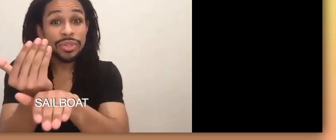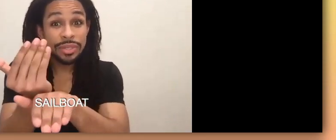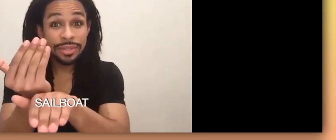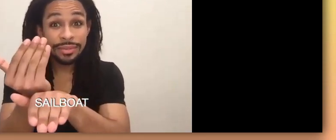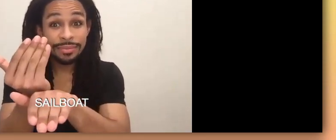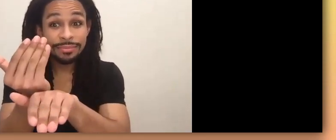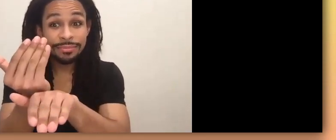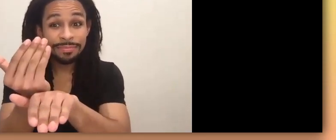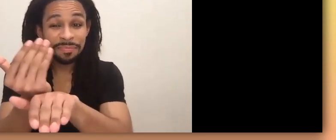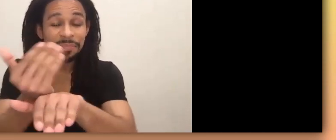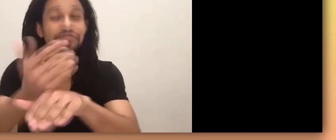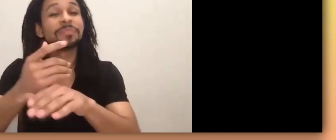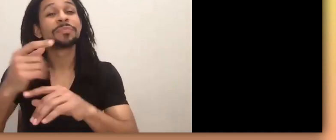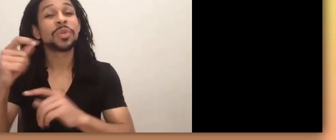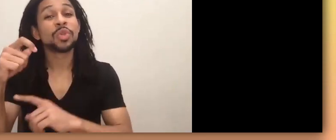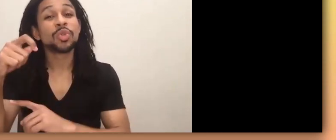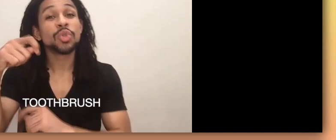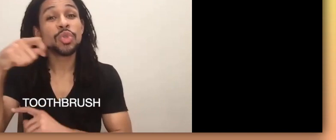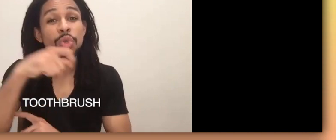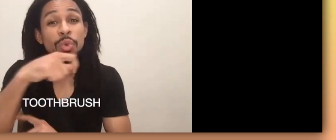Sailboat.